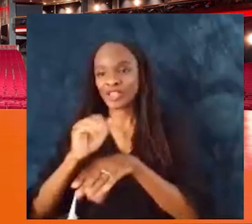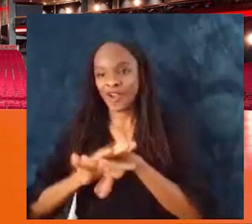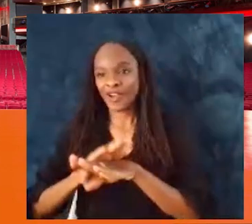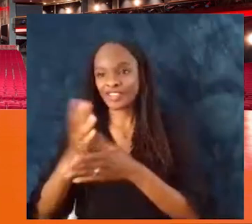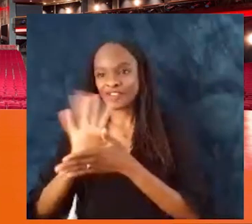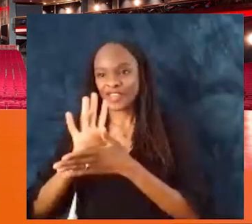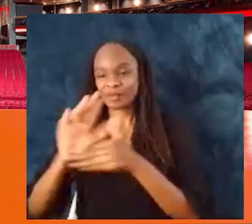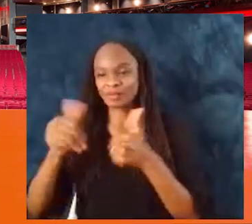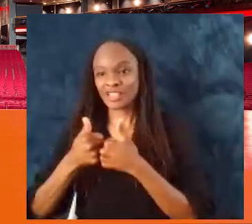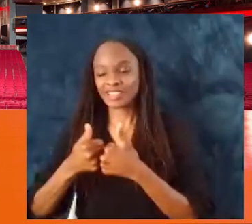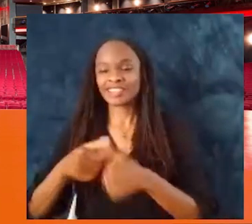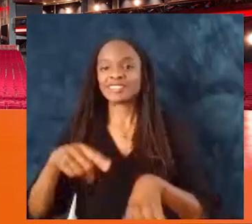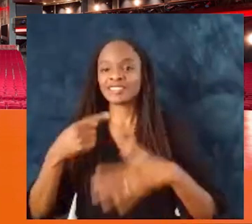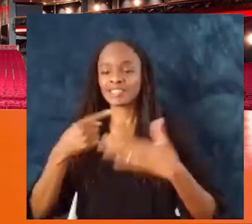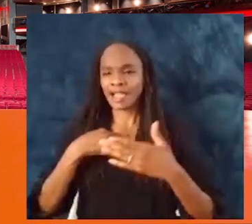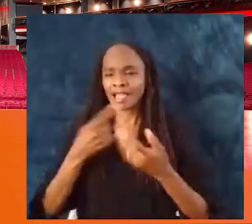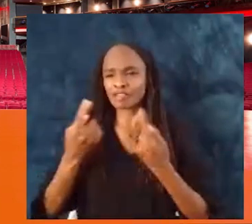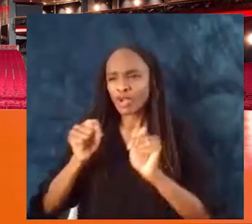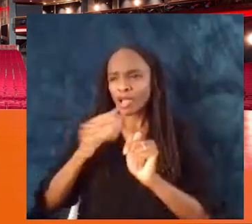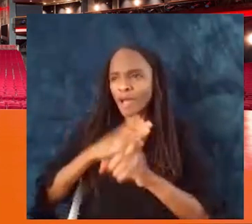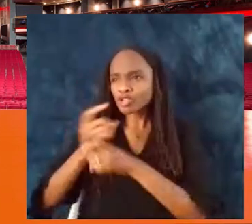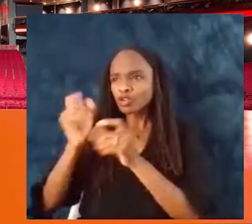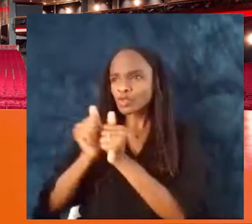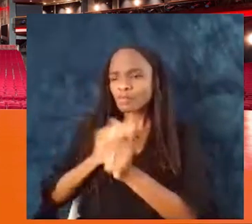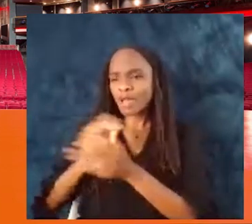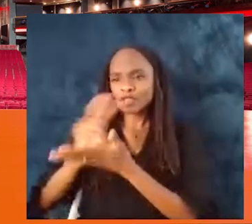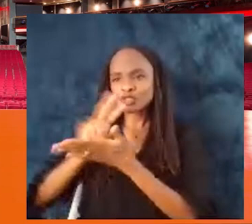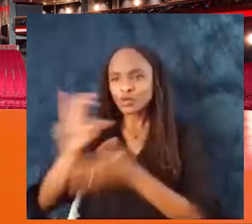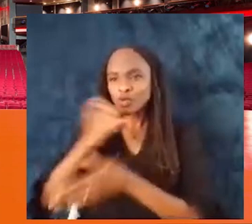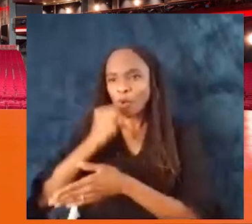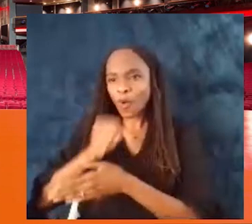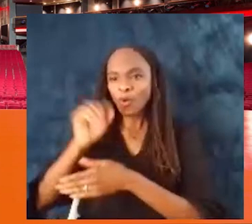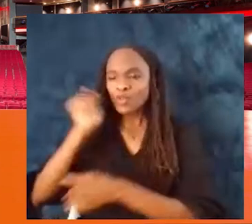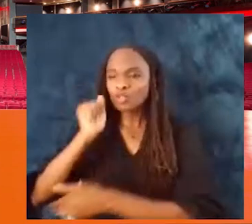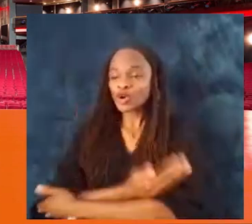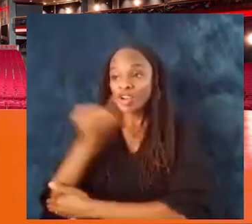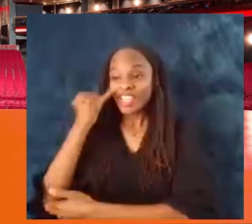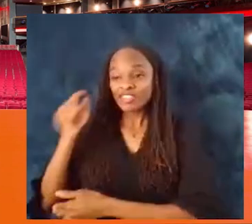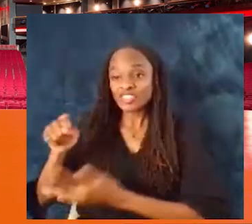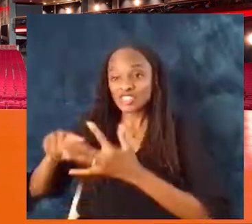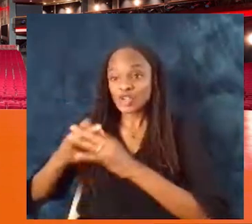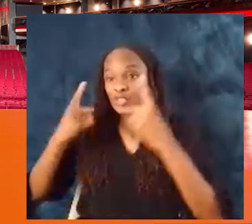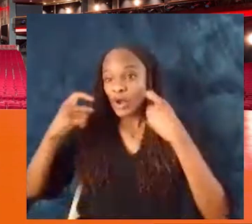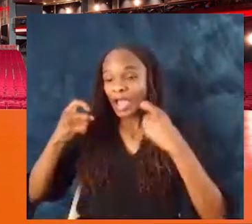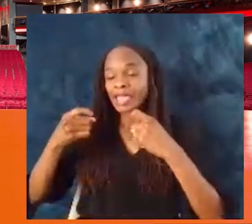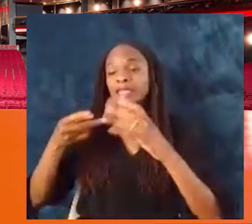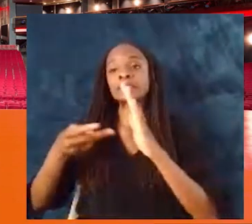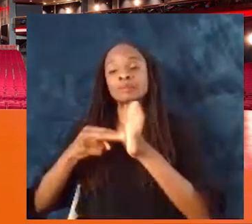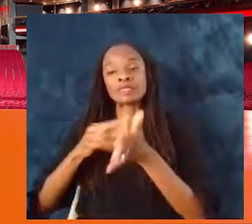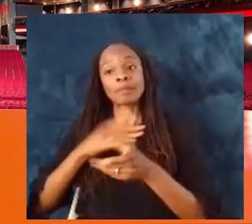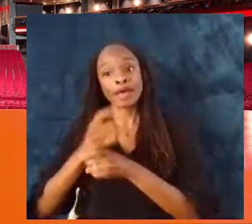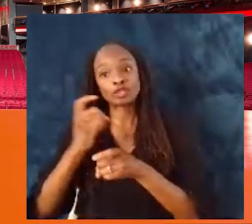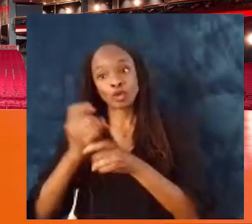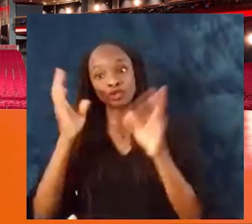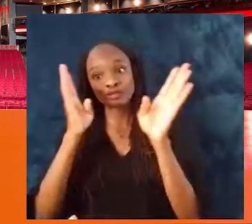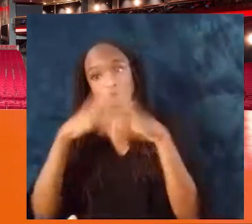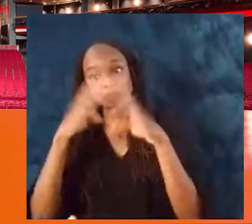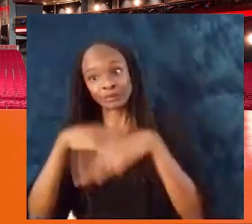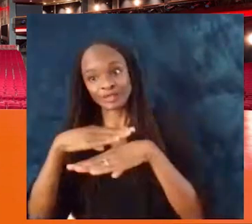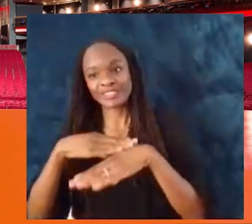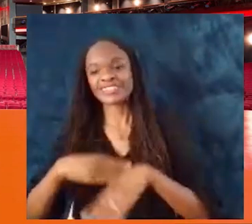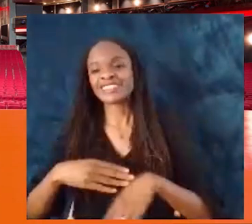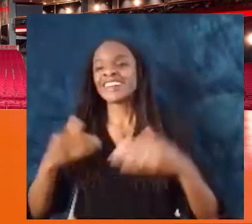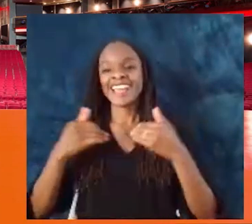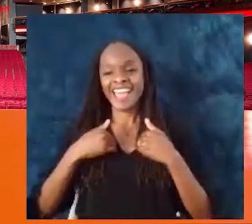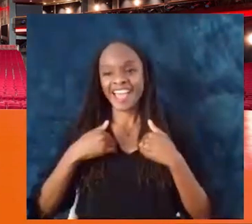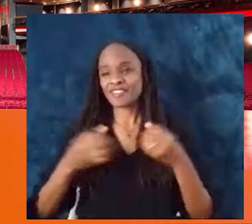by our 2-week-old daughter, and I know every time she starts crying, my jokes are in trouble. But we have a lot of supportive